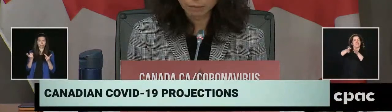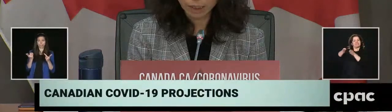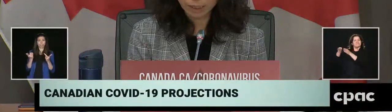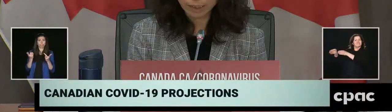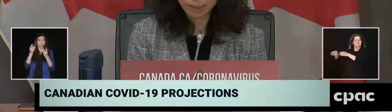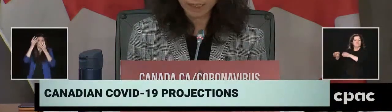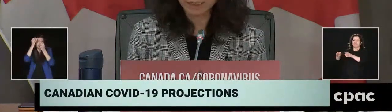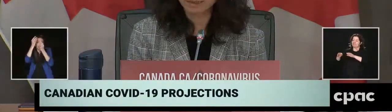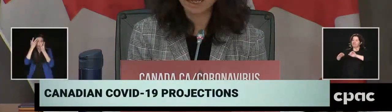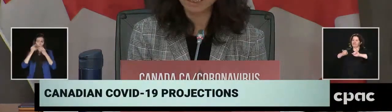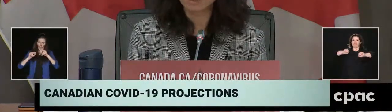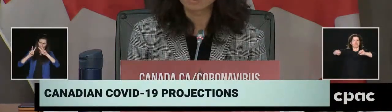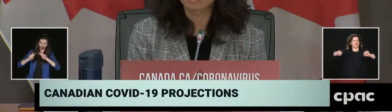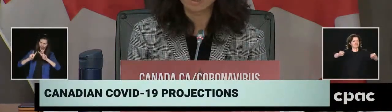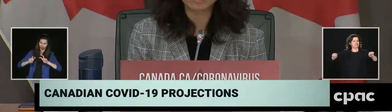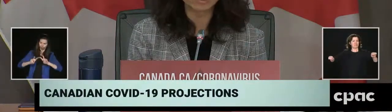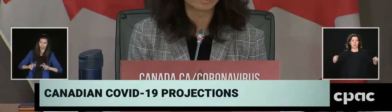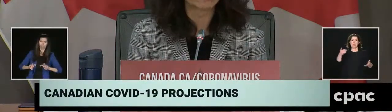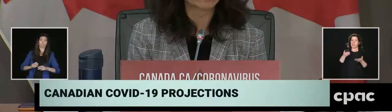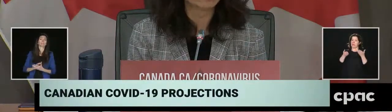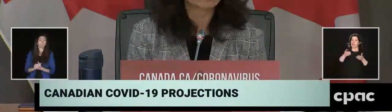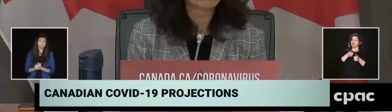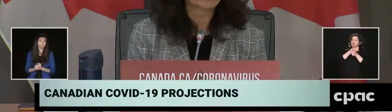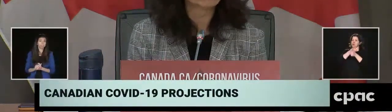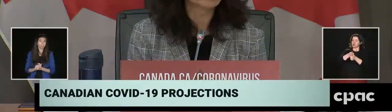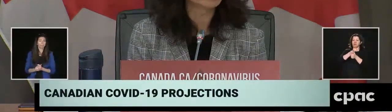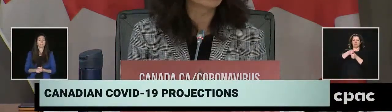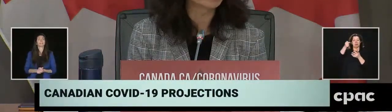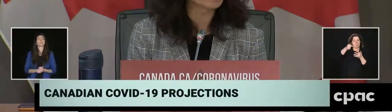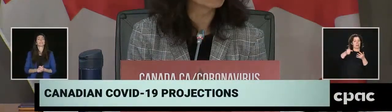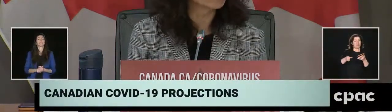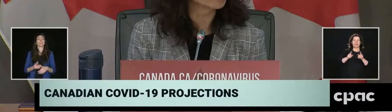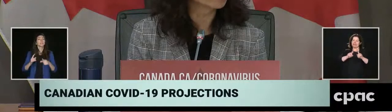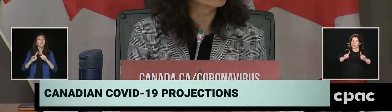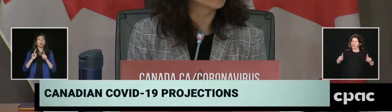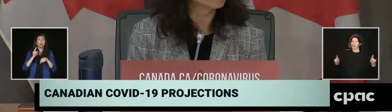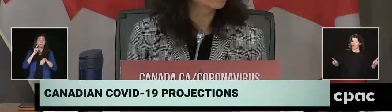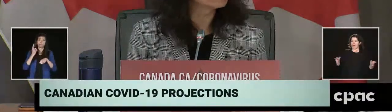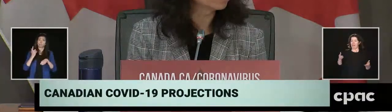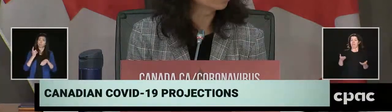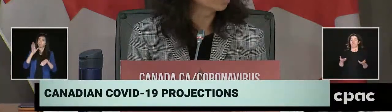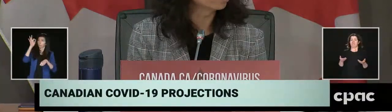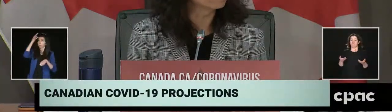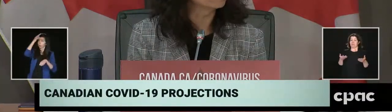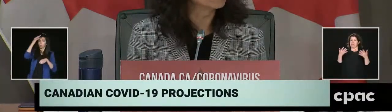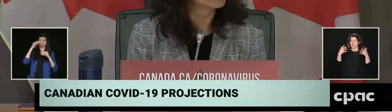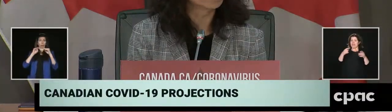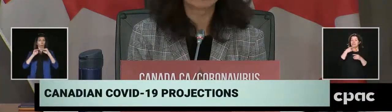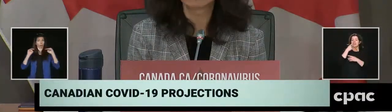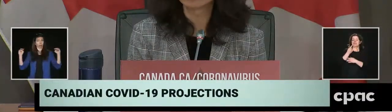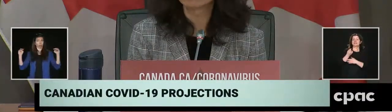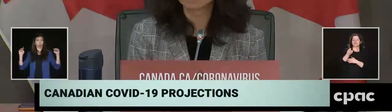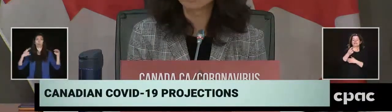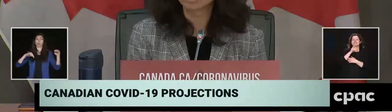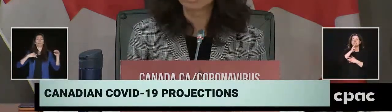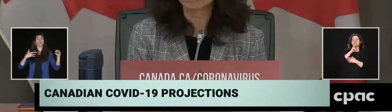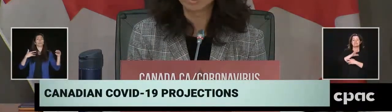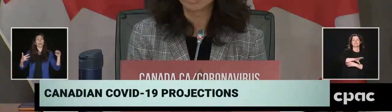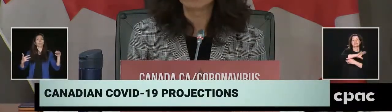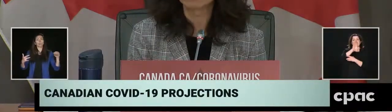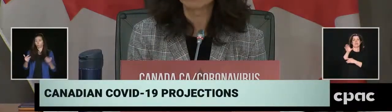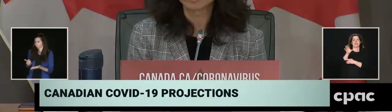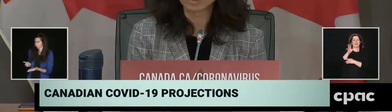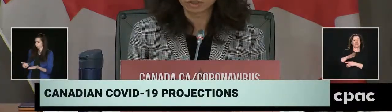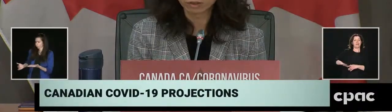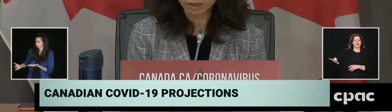course, as I said, at the national level, we're really an aggregate and composite picture of all the different